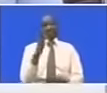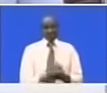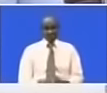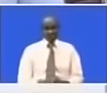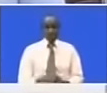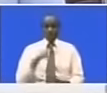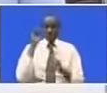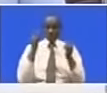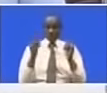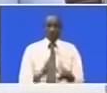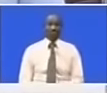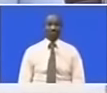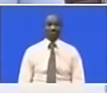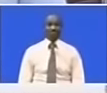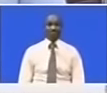more.